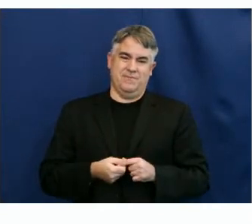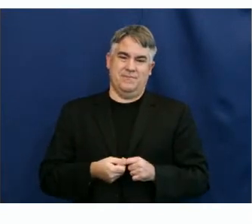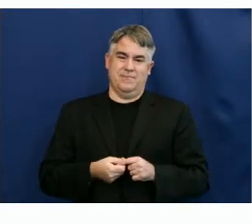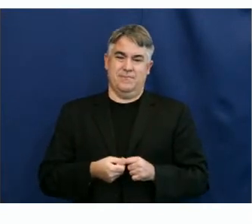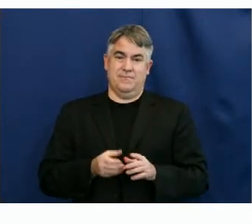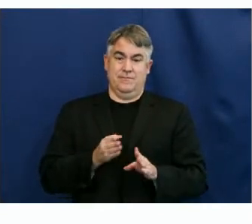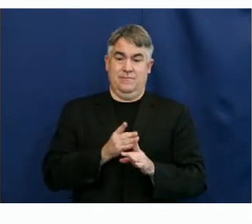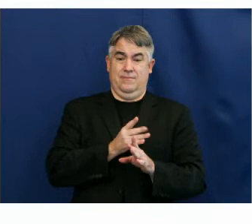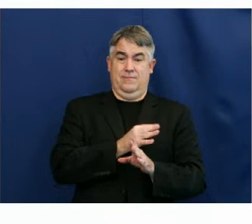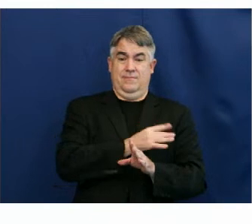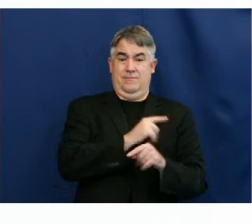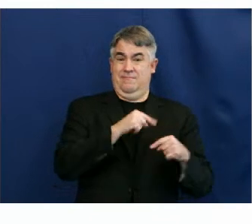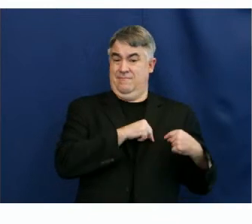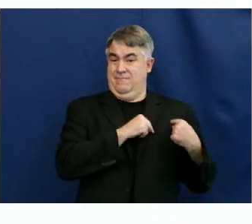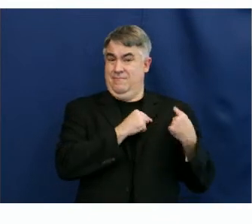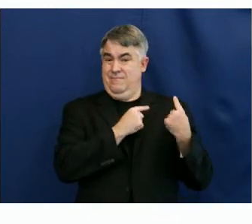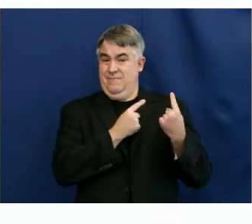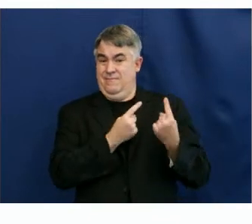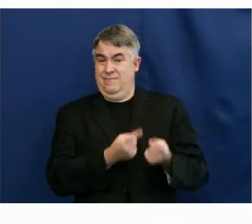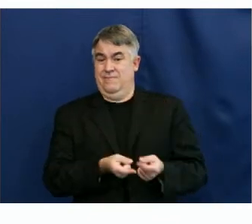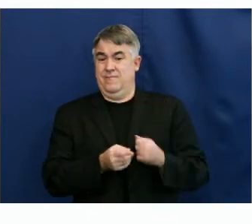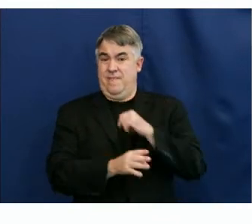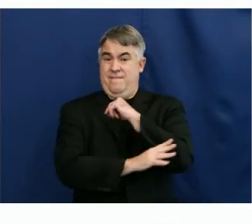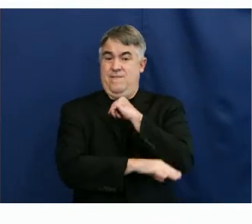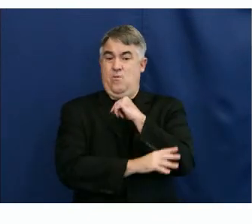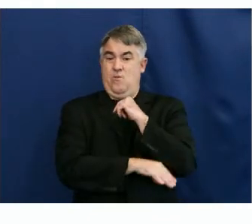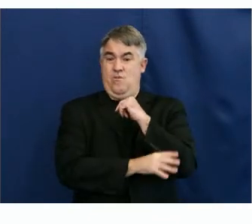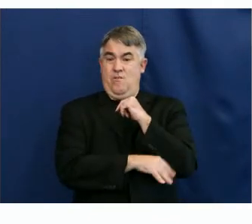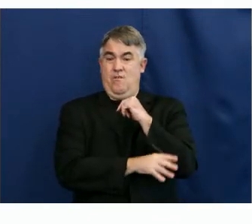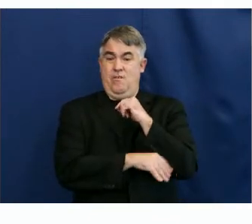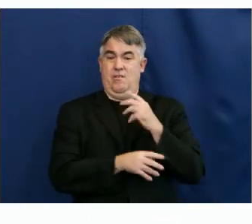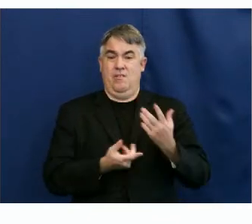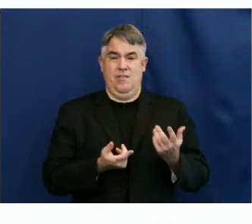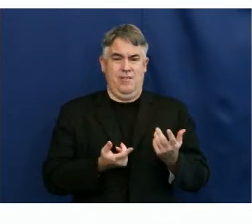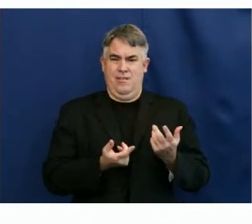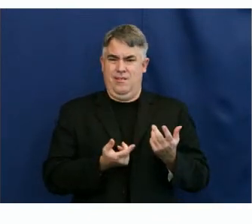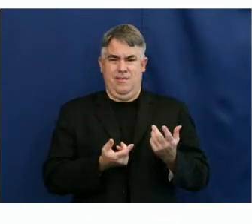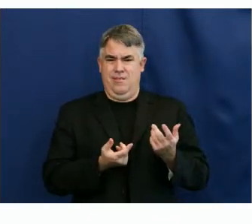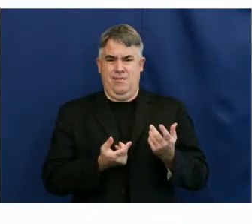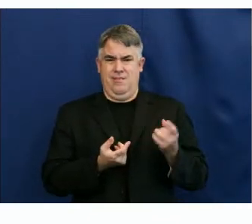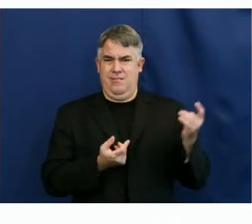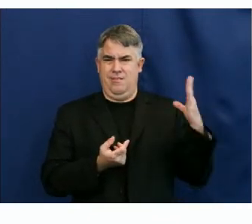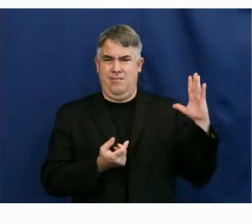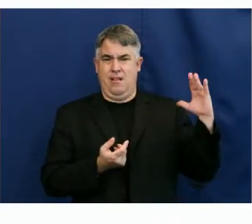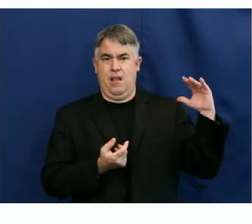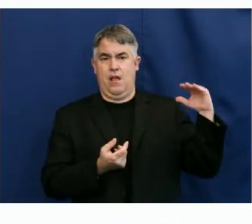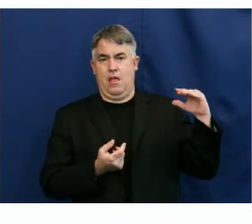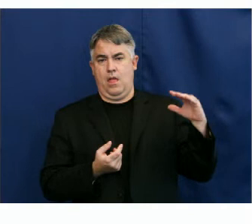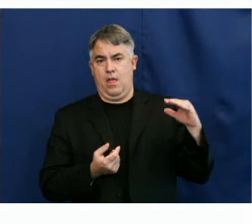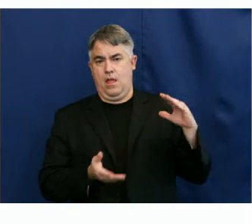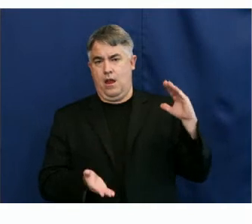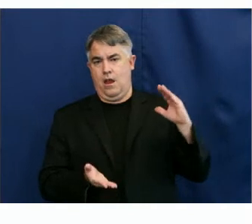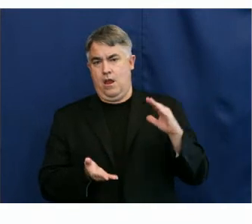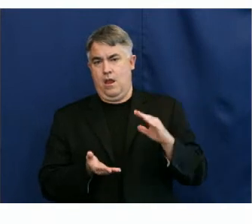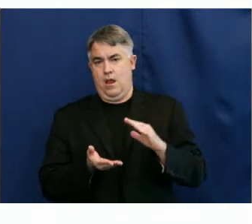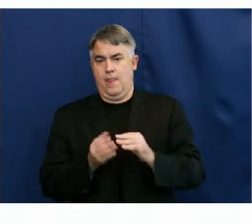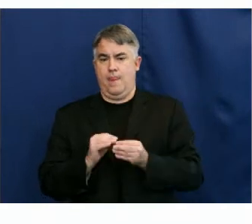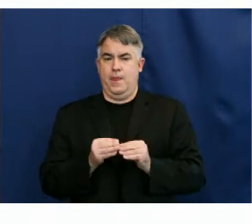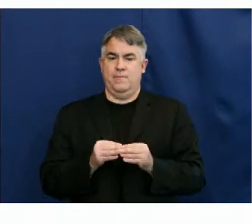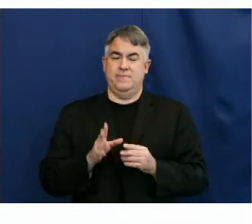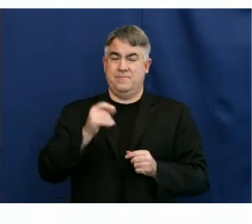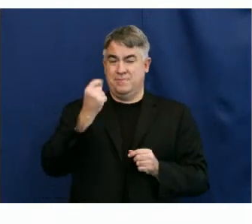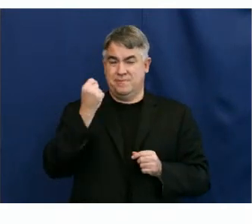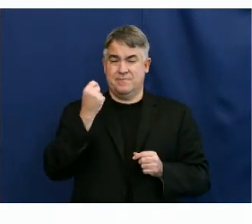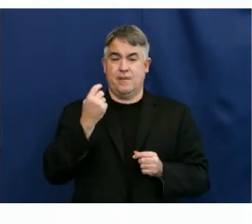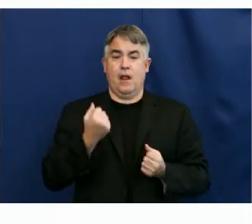last year, late fall of last year to see numbers this low, and this is encouraging. Obviously, the number of tests are less as well.